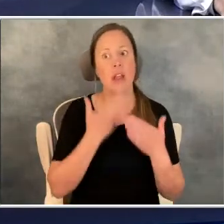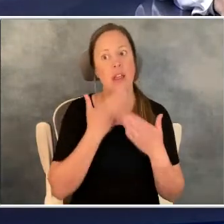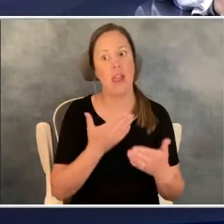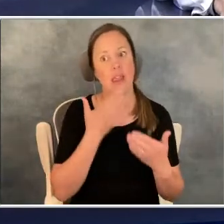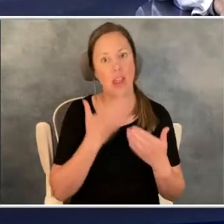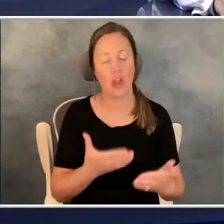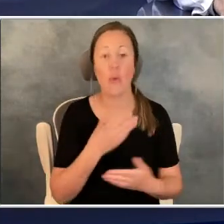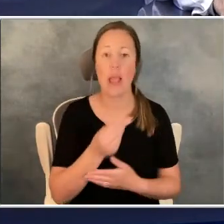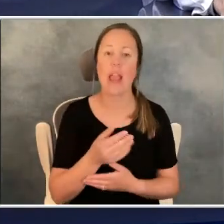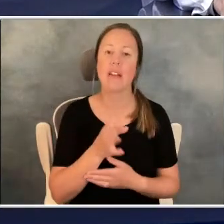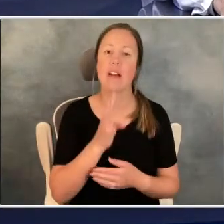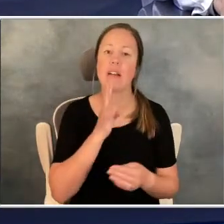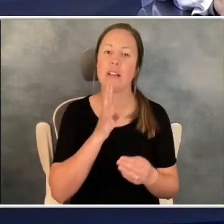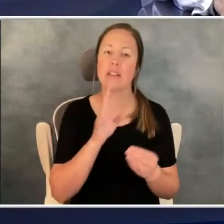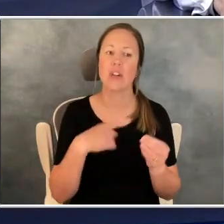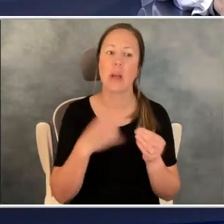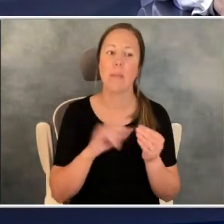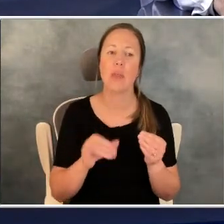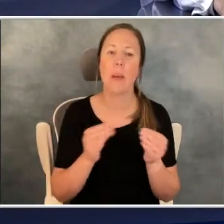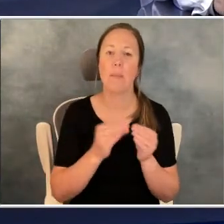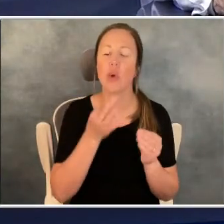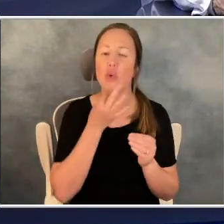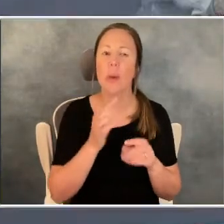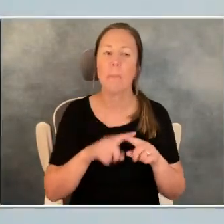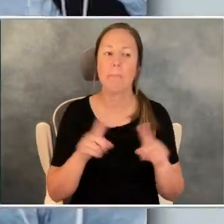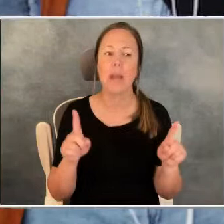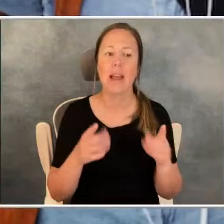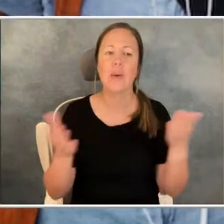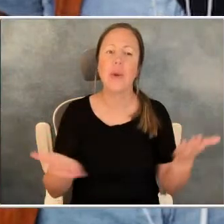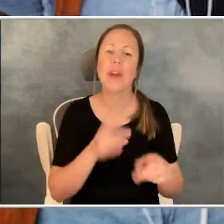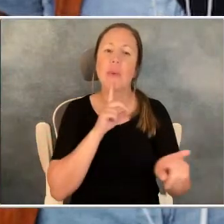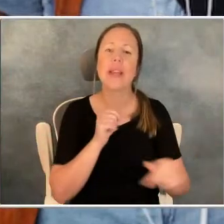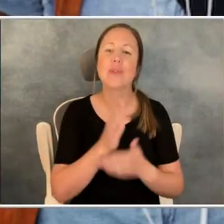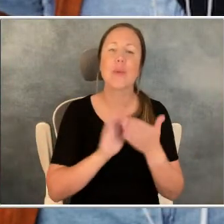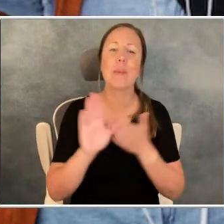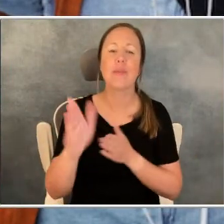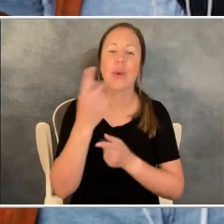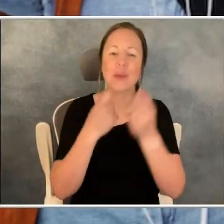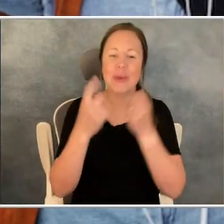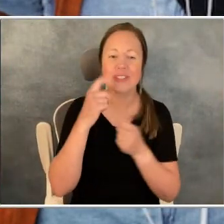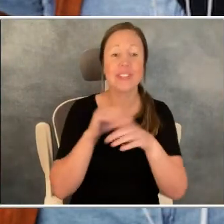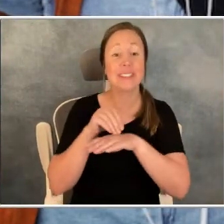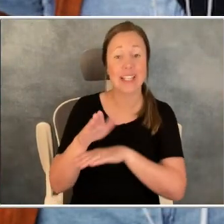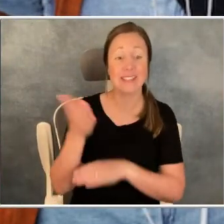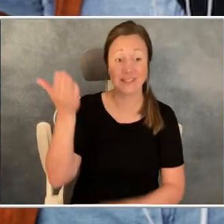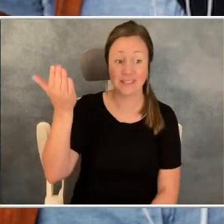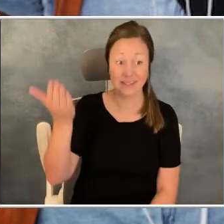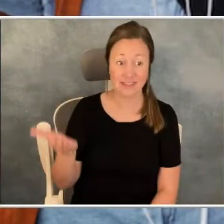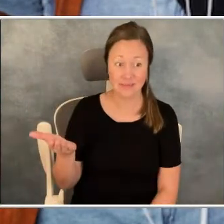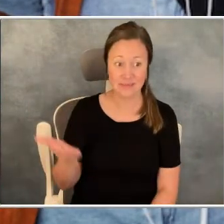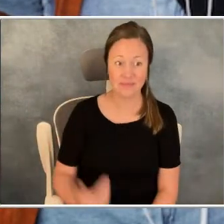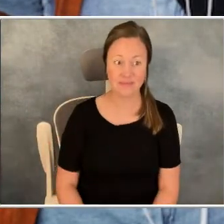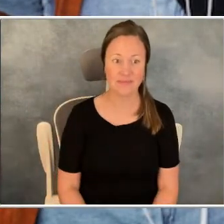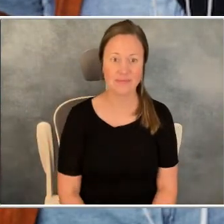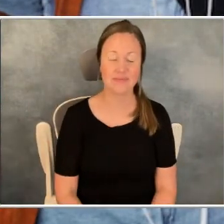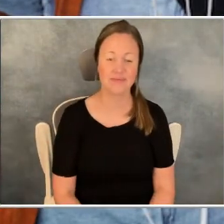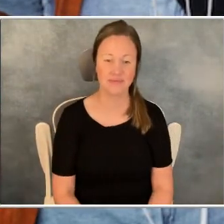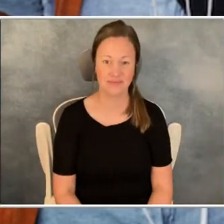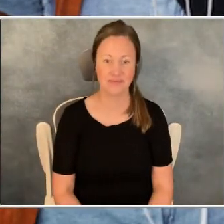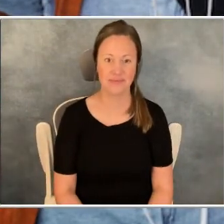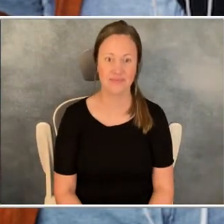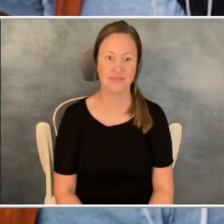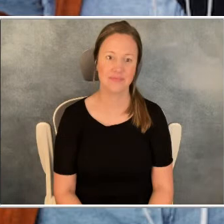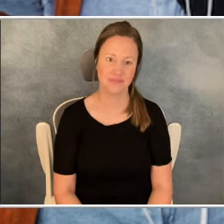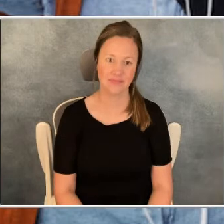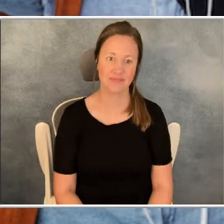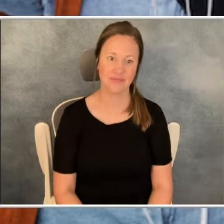a little bit more about that in just a moment. We're here to answer some of your questions, though. Send them on to us using the links on your screen from YouTube, Facebook, Twitter,